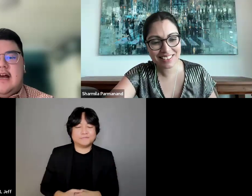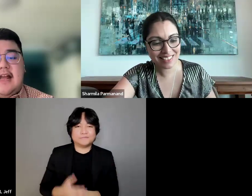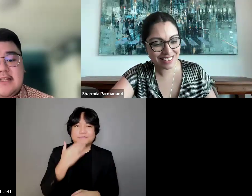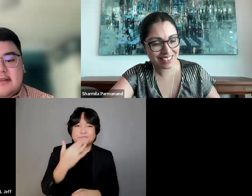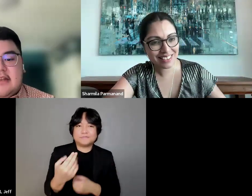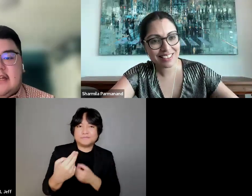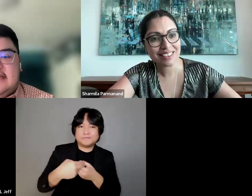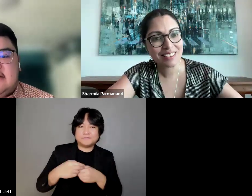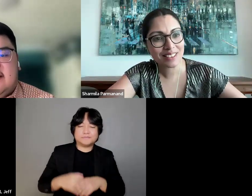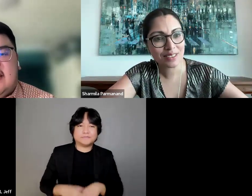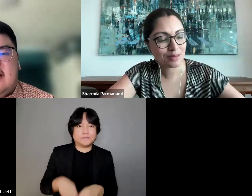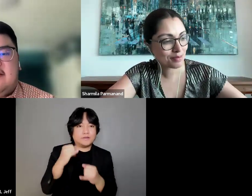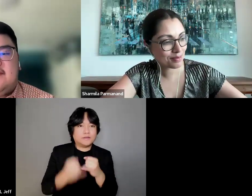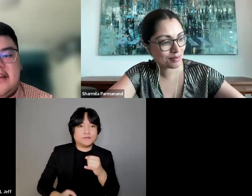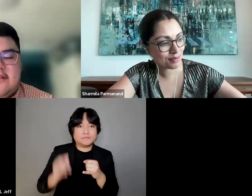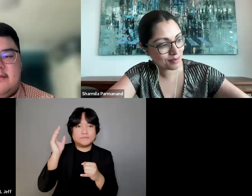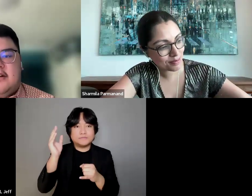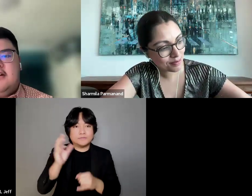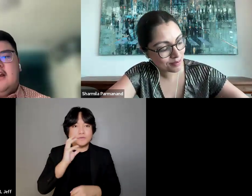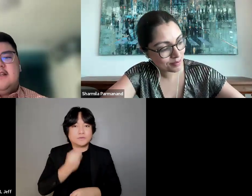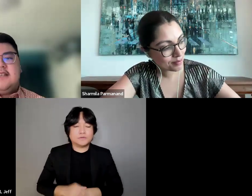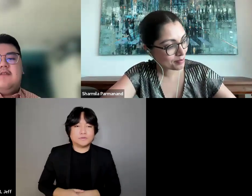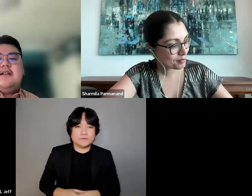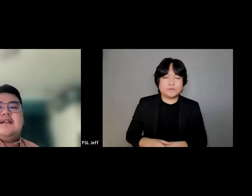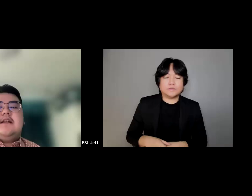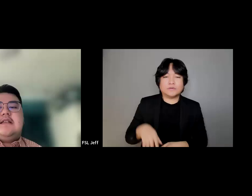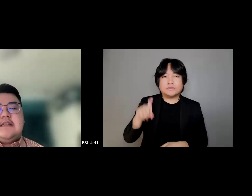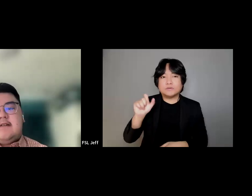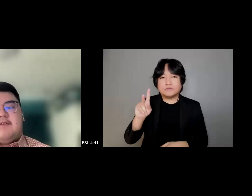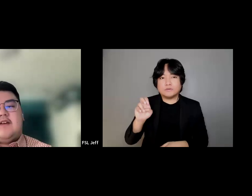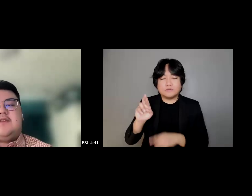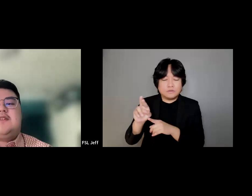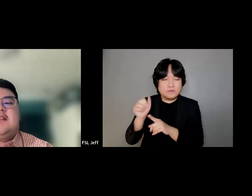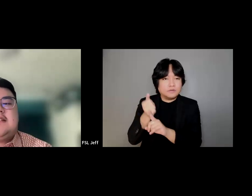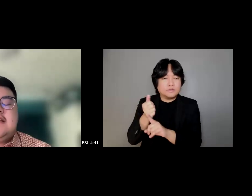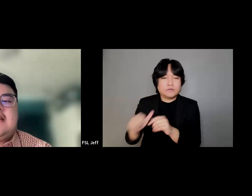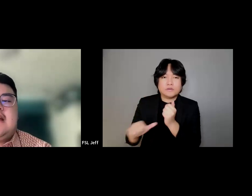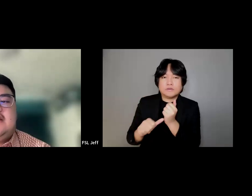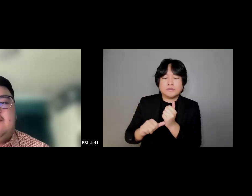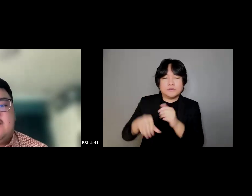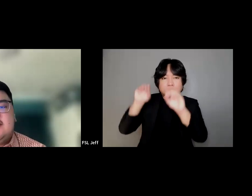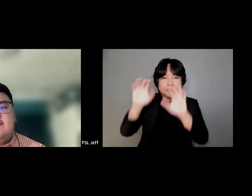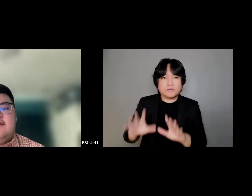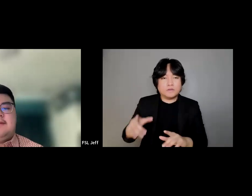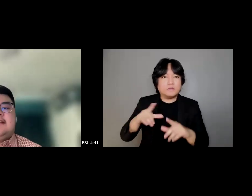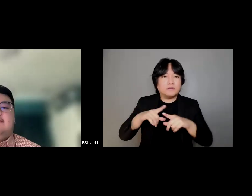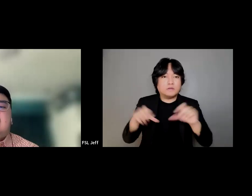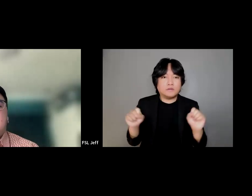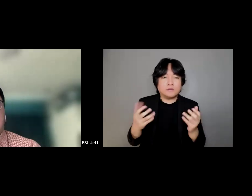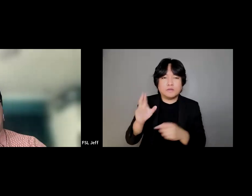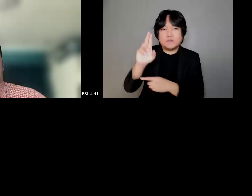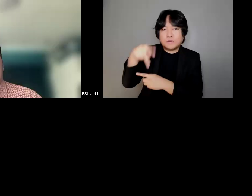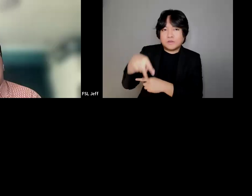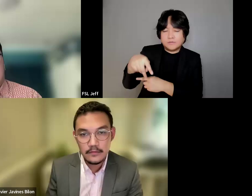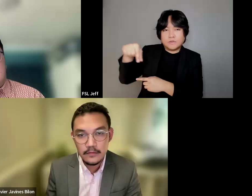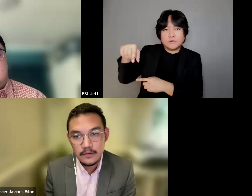us. Last but not least, we have Xavier Bilon. Xavier is an assistant professor of statistics at the University of the Philippines,